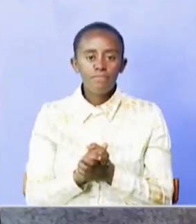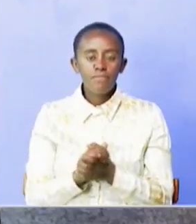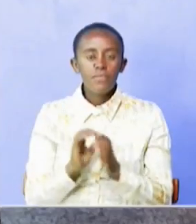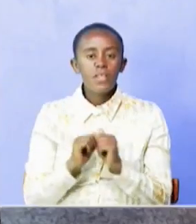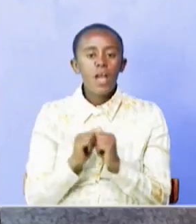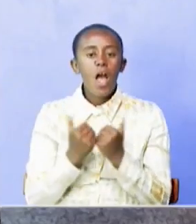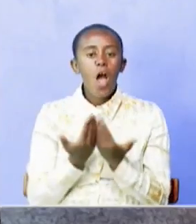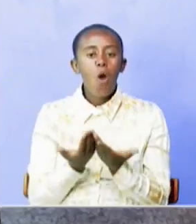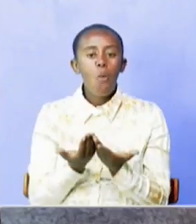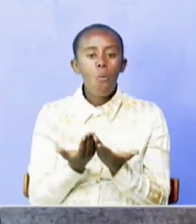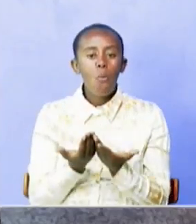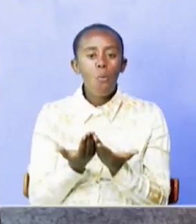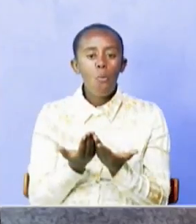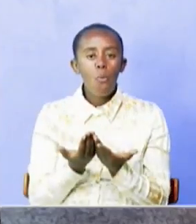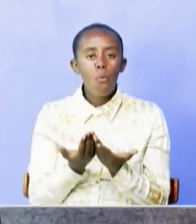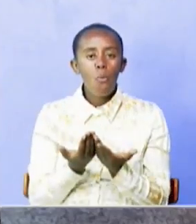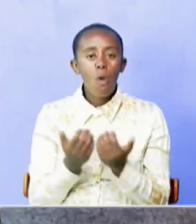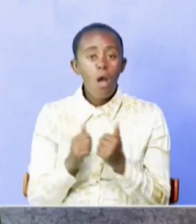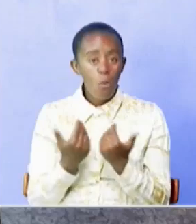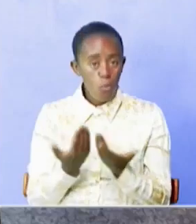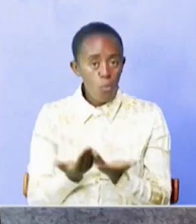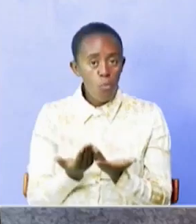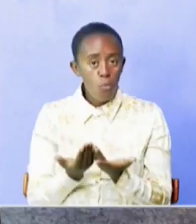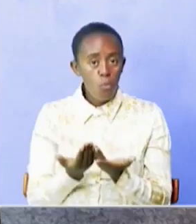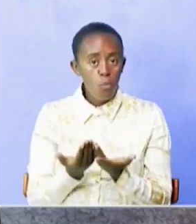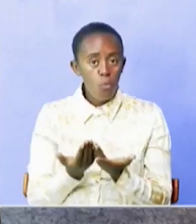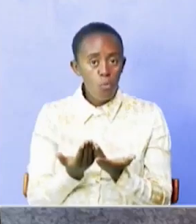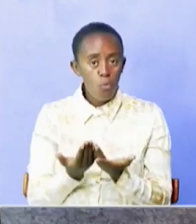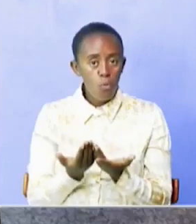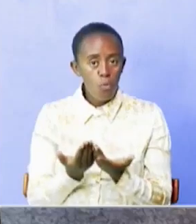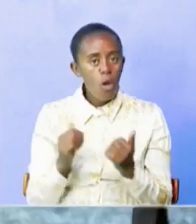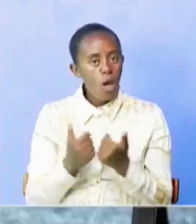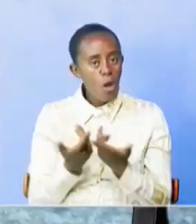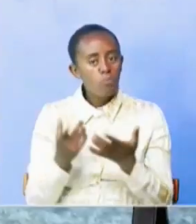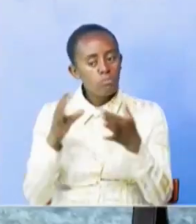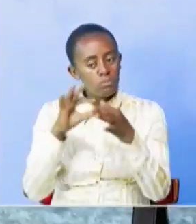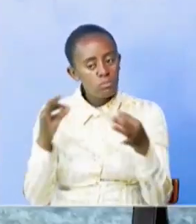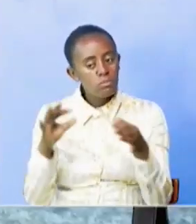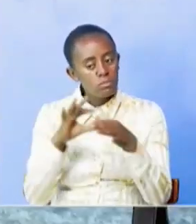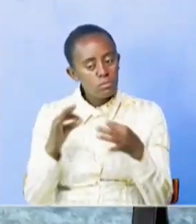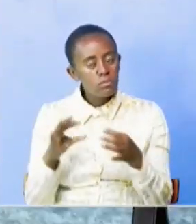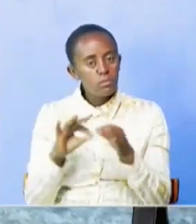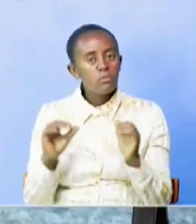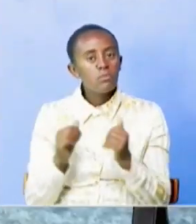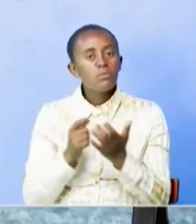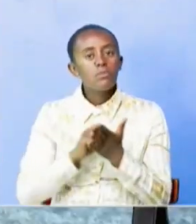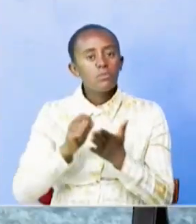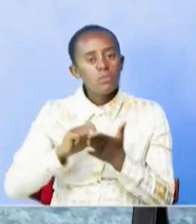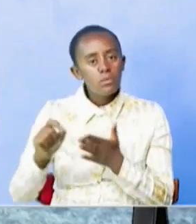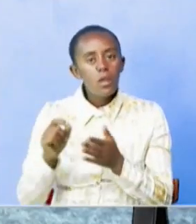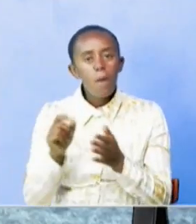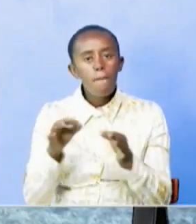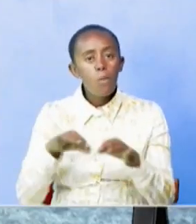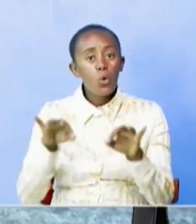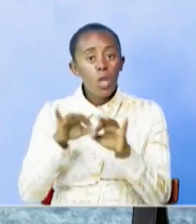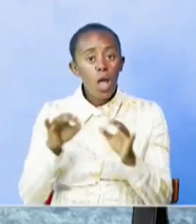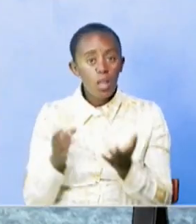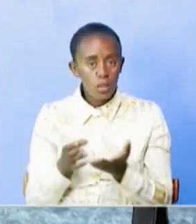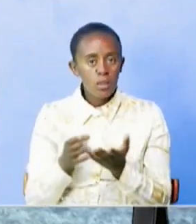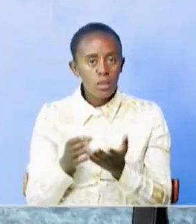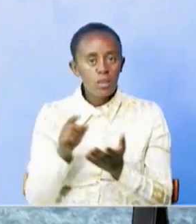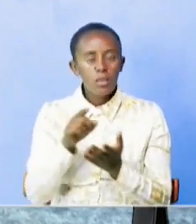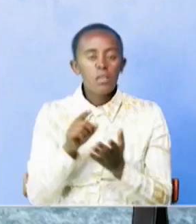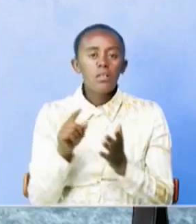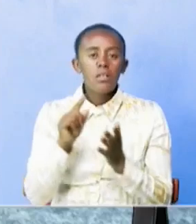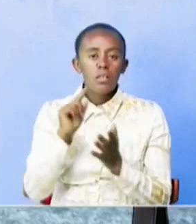How? Since we already talked about how to construct tag questions and the important rules of making